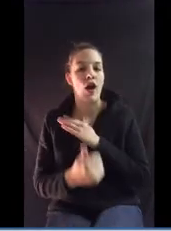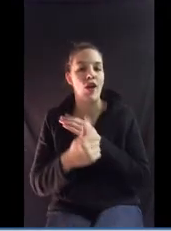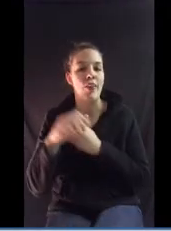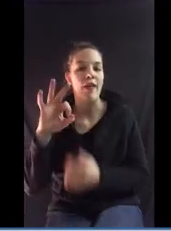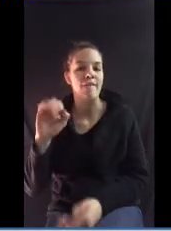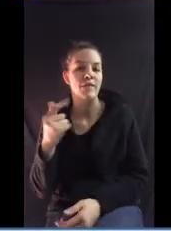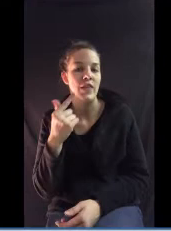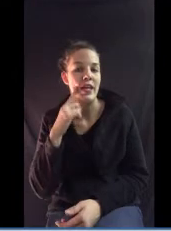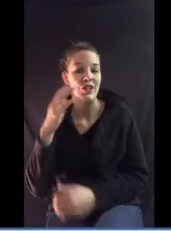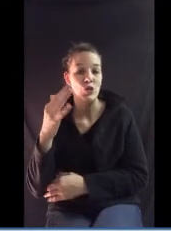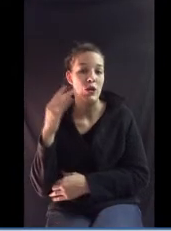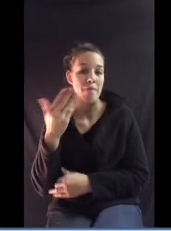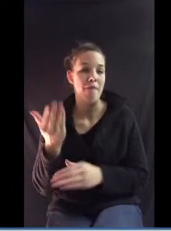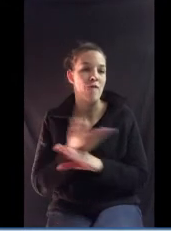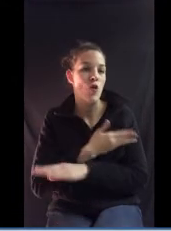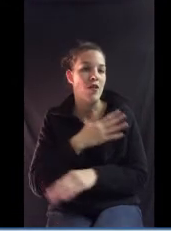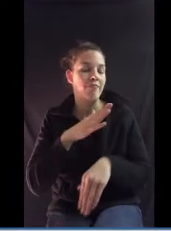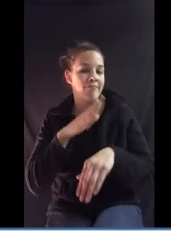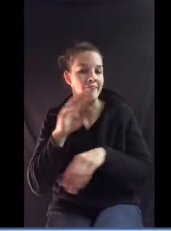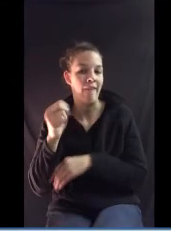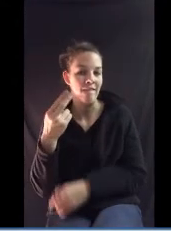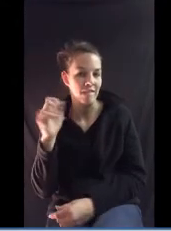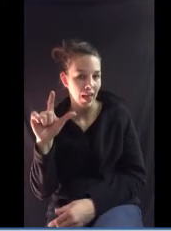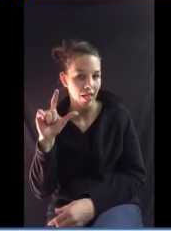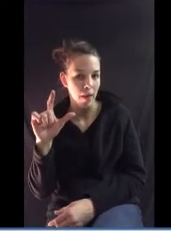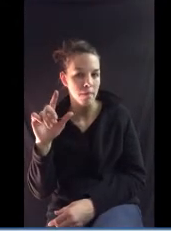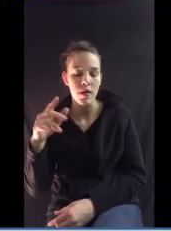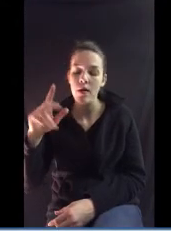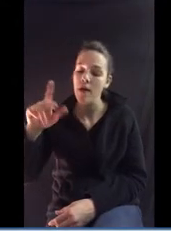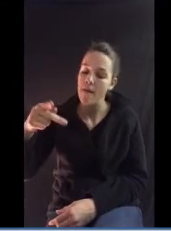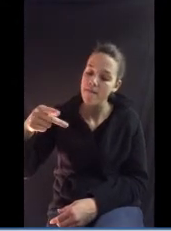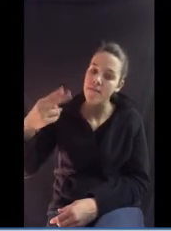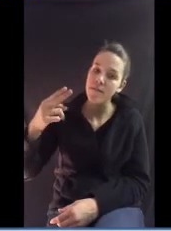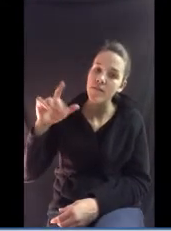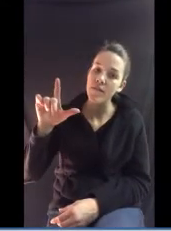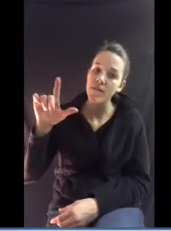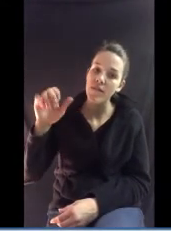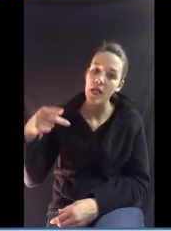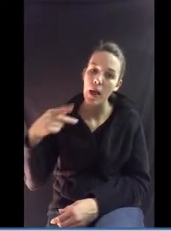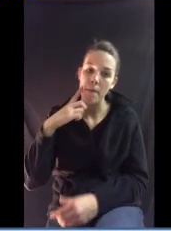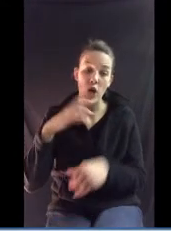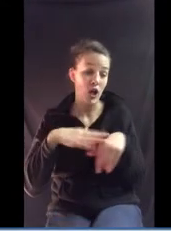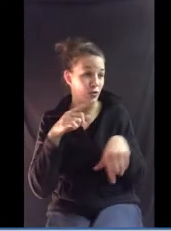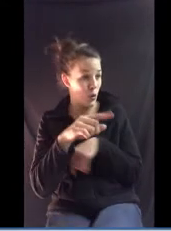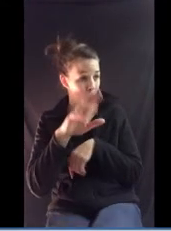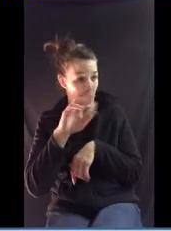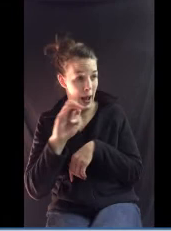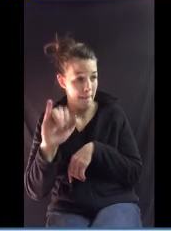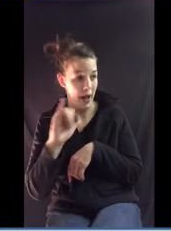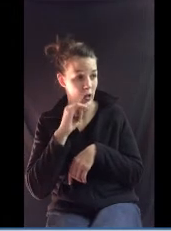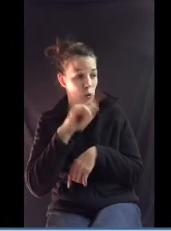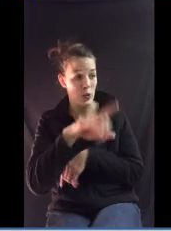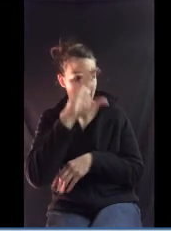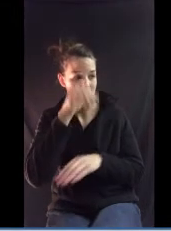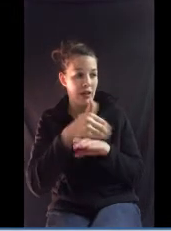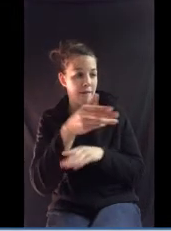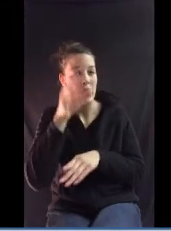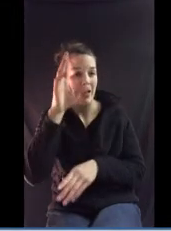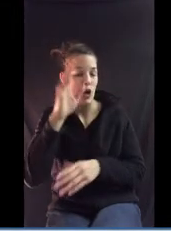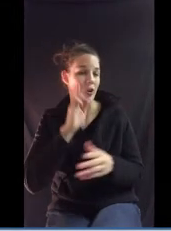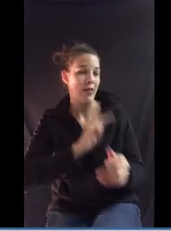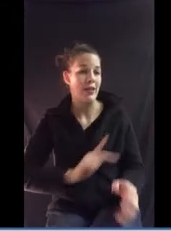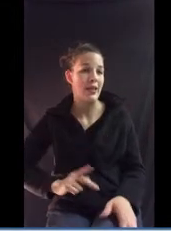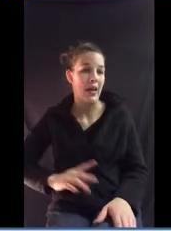answered, "I saw you under the fig tree before Philip called you." Nathanael replied, "Rabbi, you are the Son of